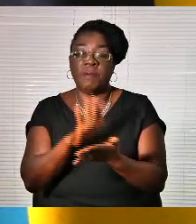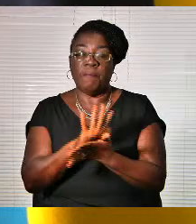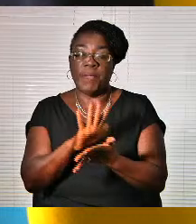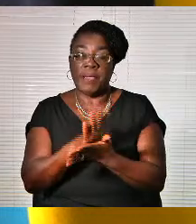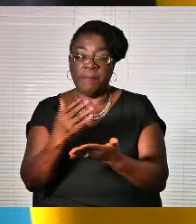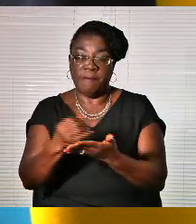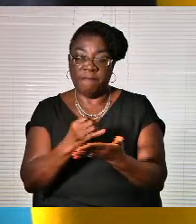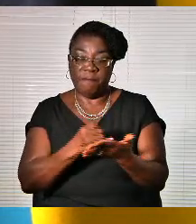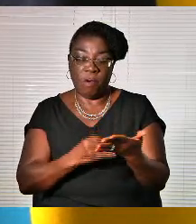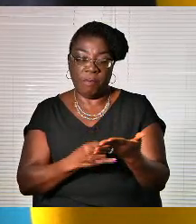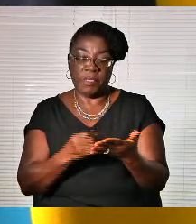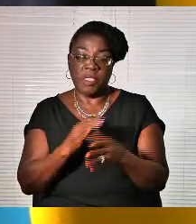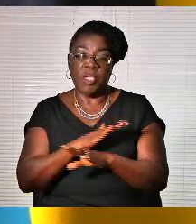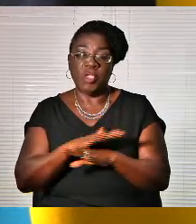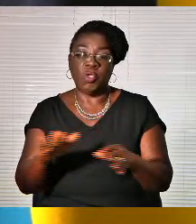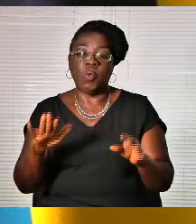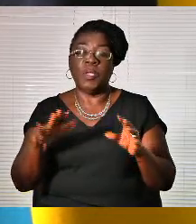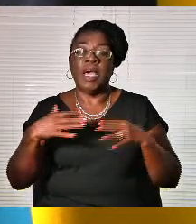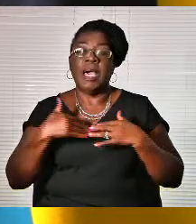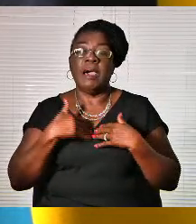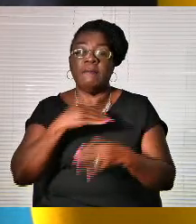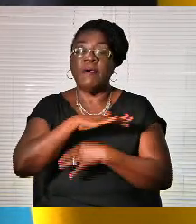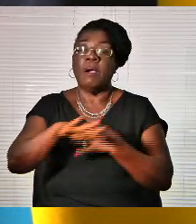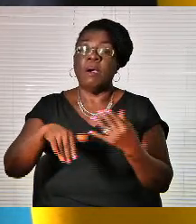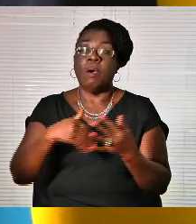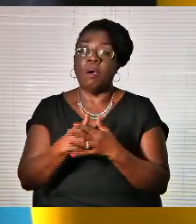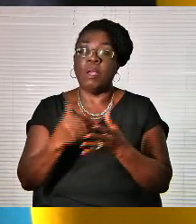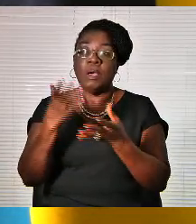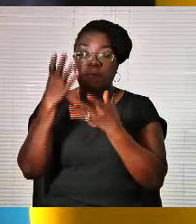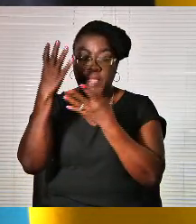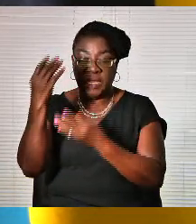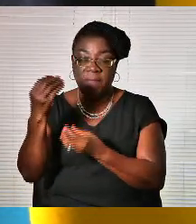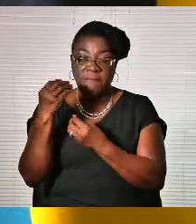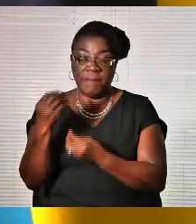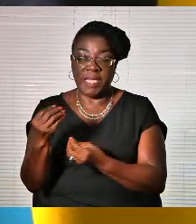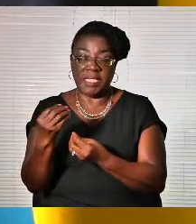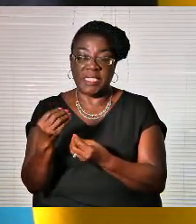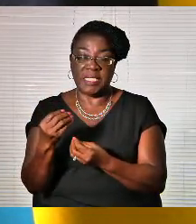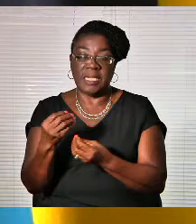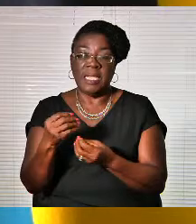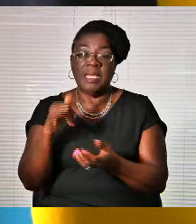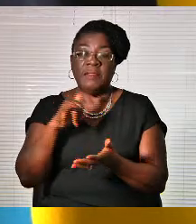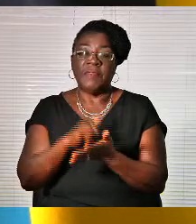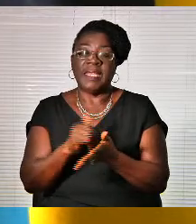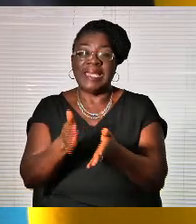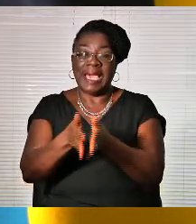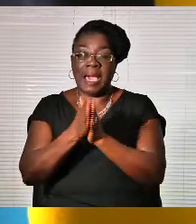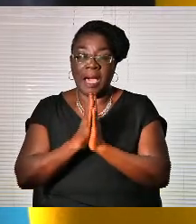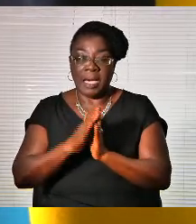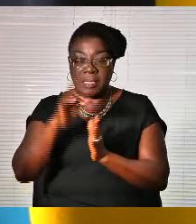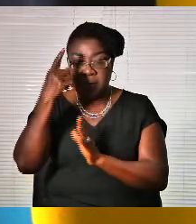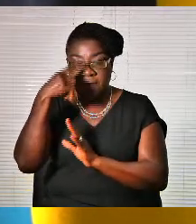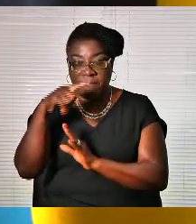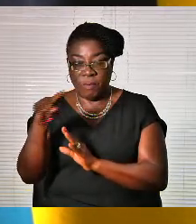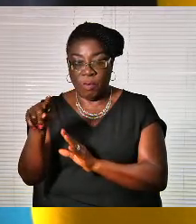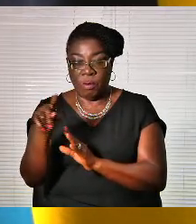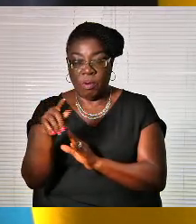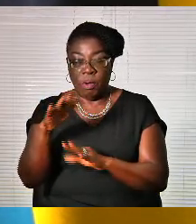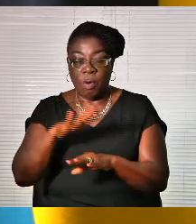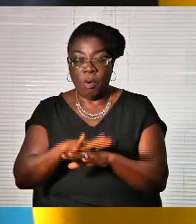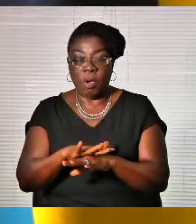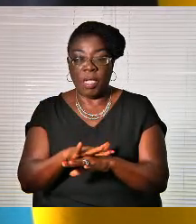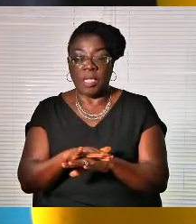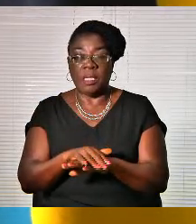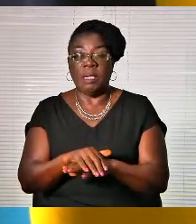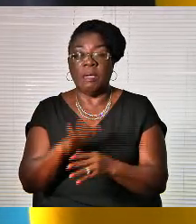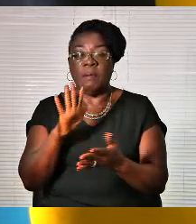are completed. We have entered into the national testing facilities a requirement that unless these form fields